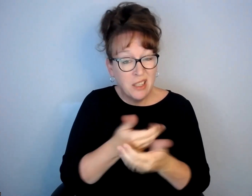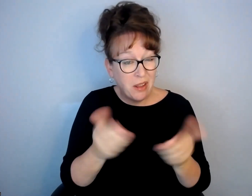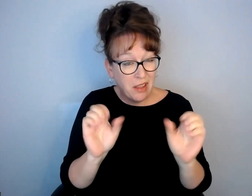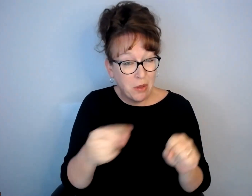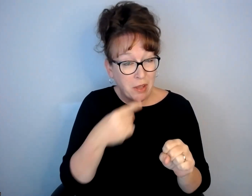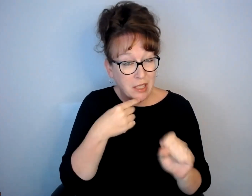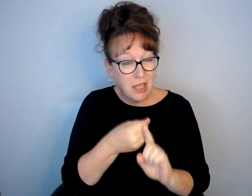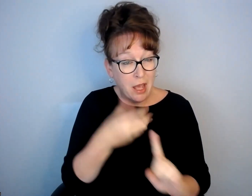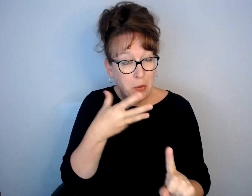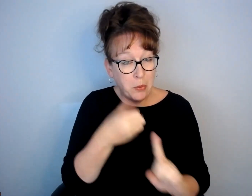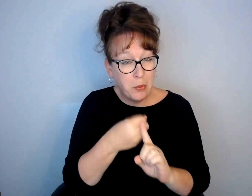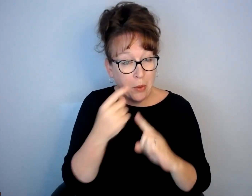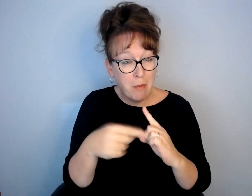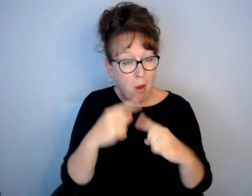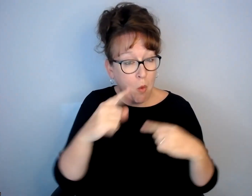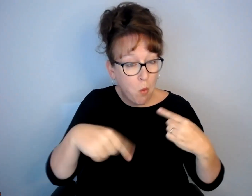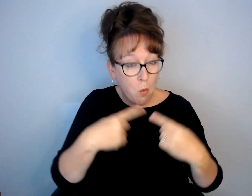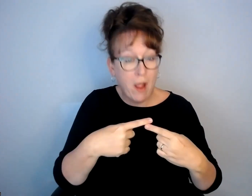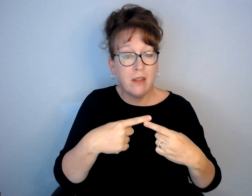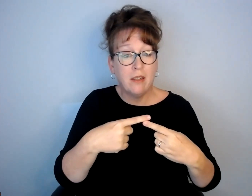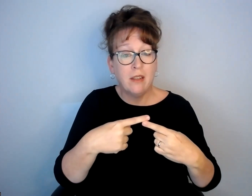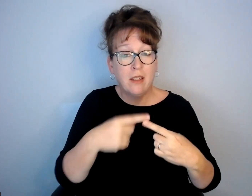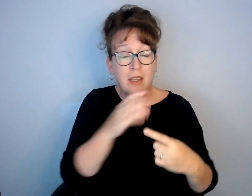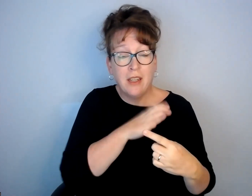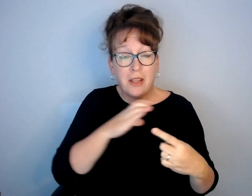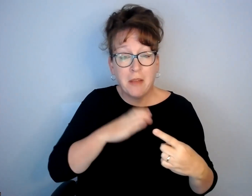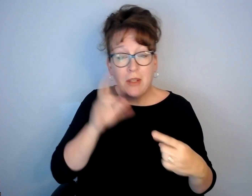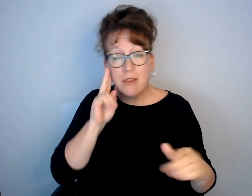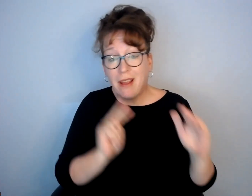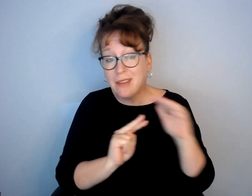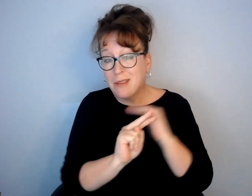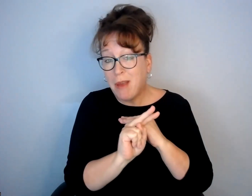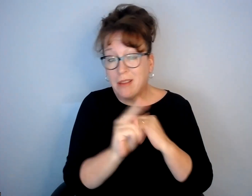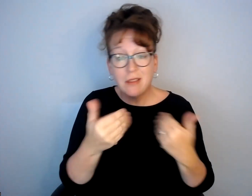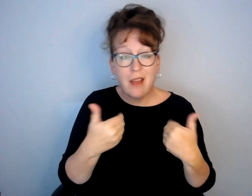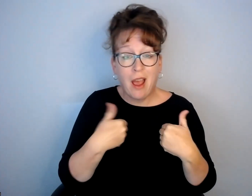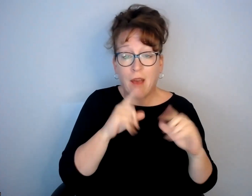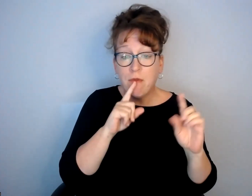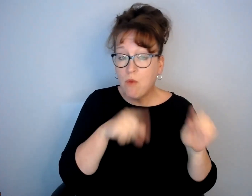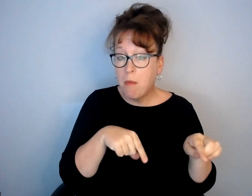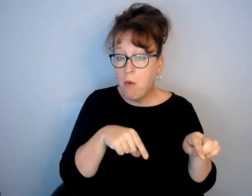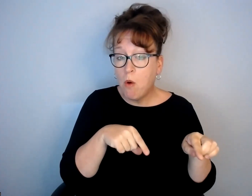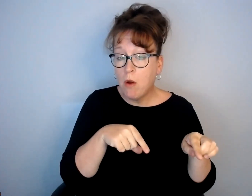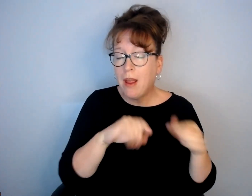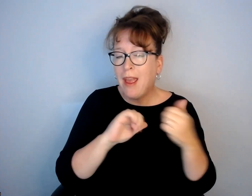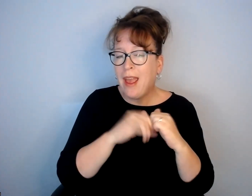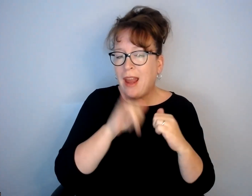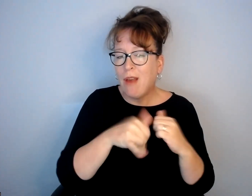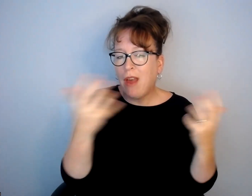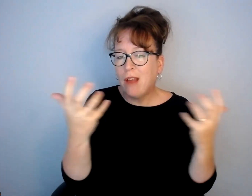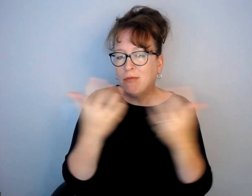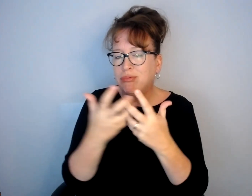terms of like when the commission expects to have a report and how that aligns with the